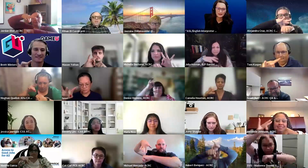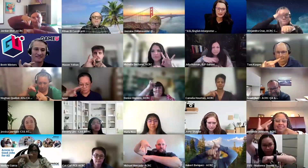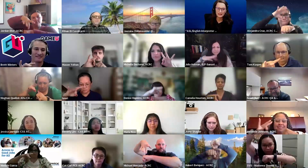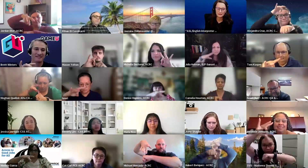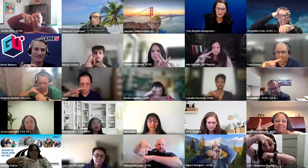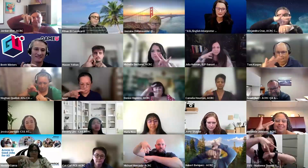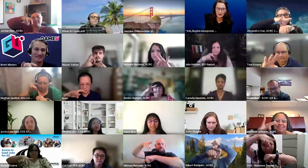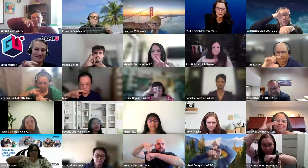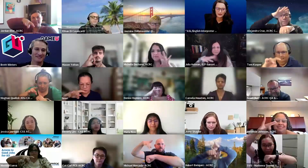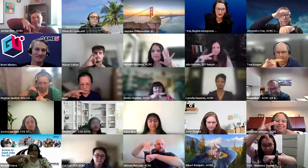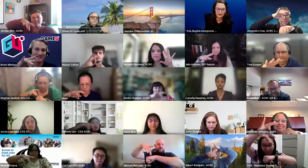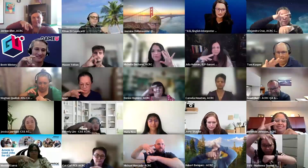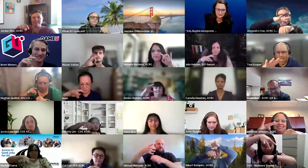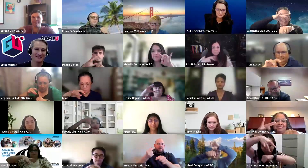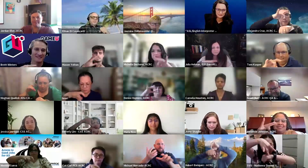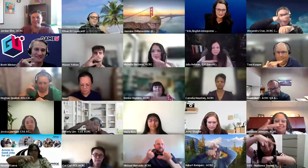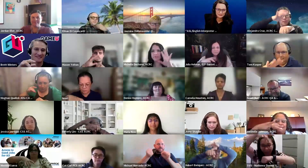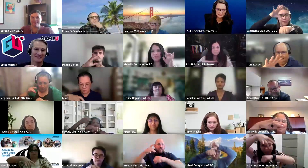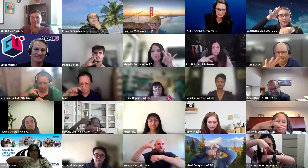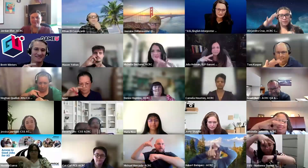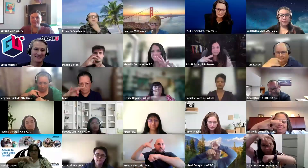you're flicking it with your dominant hand.